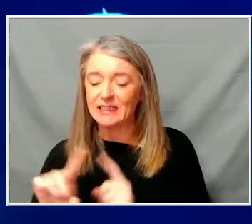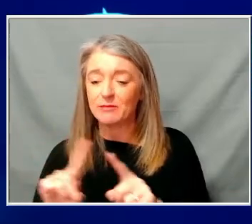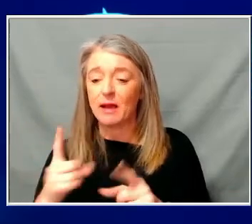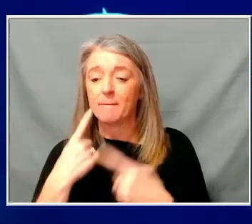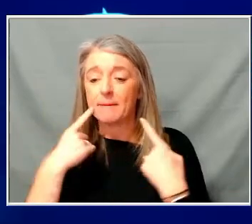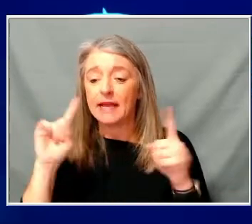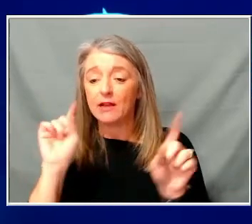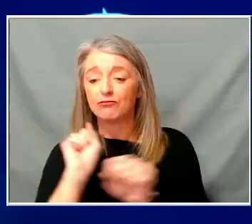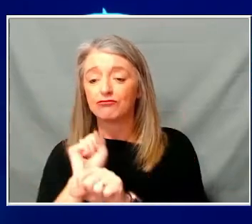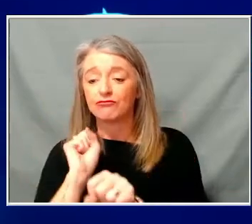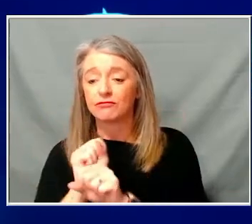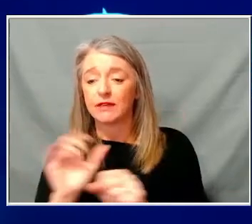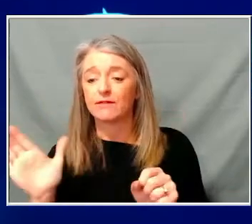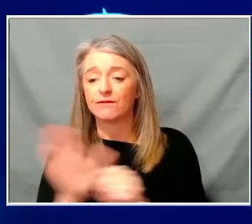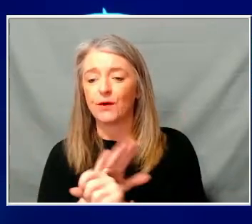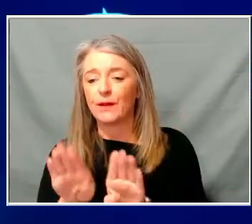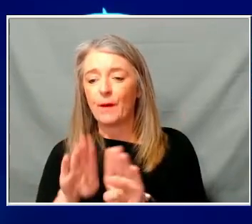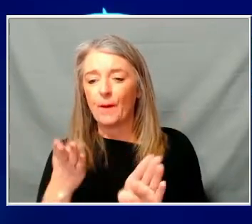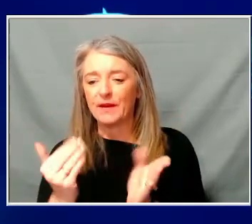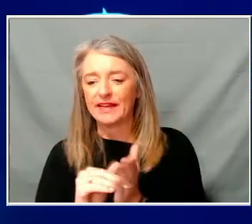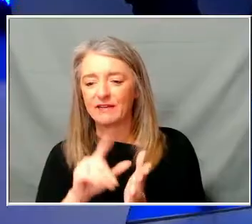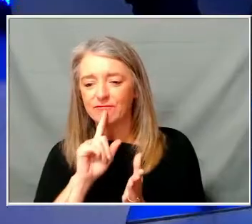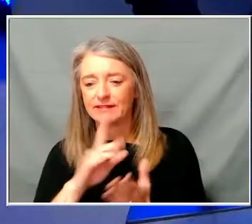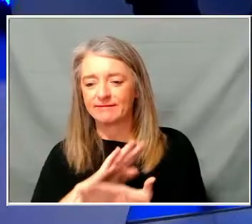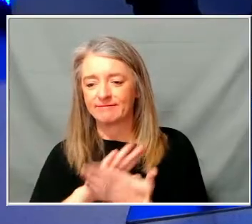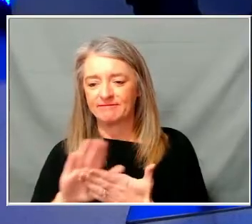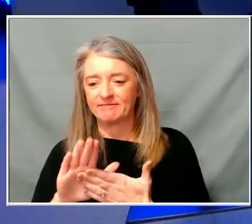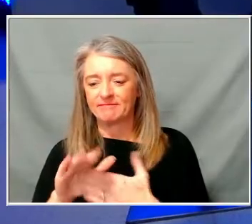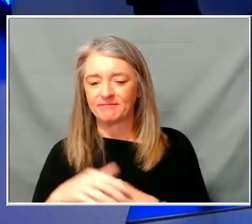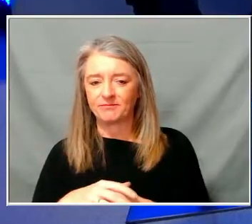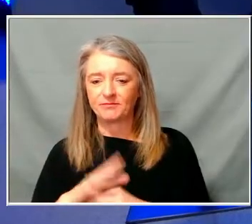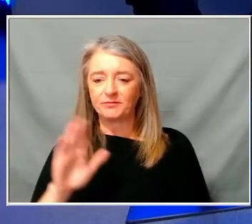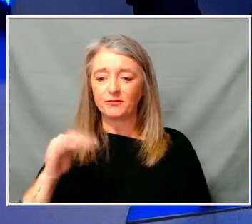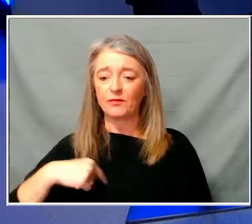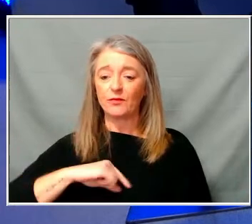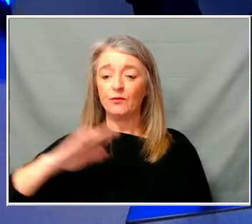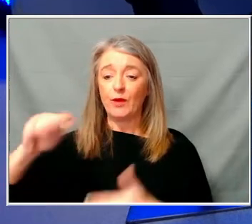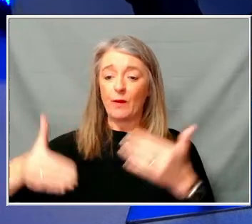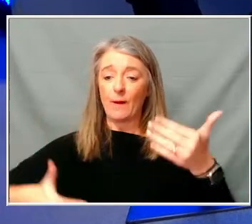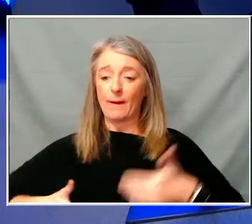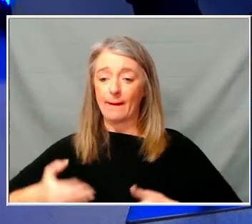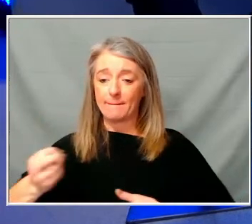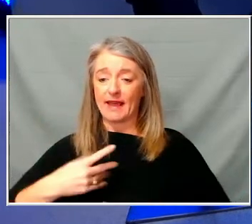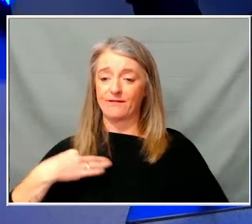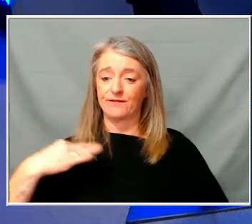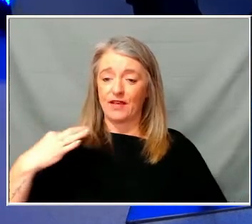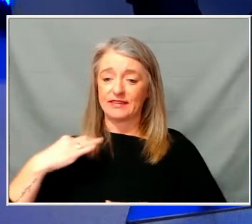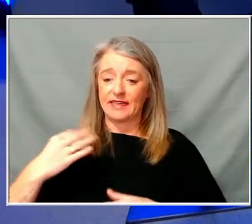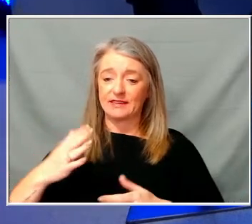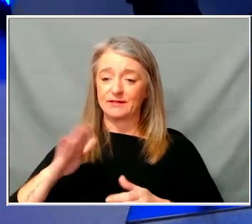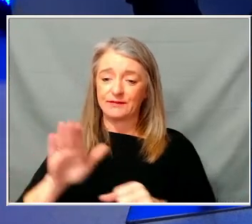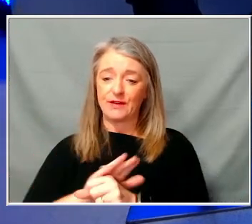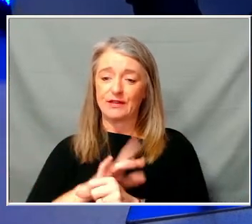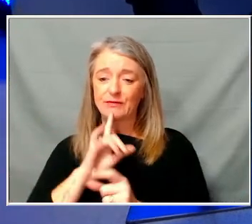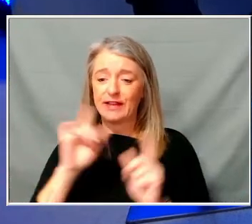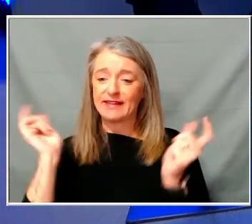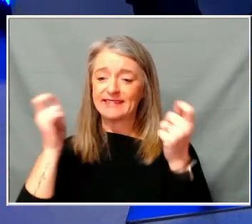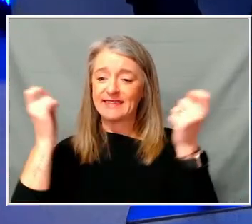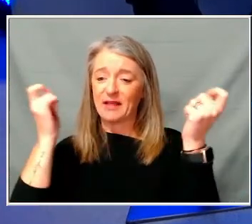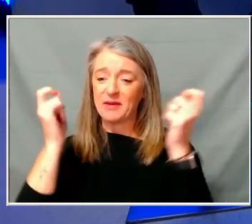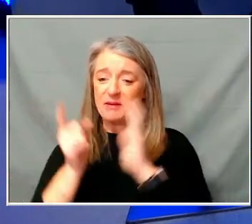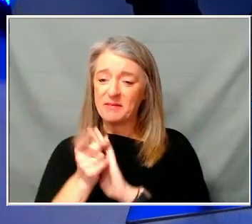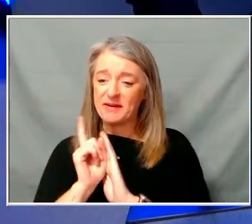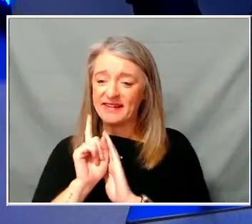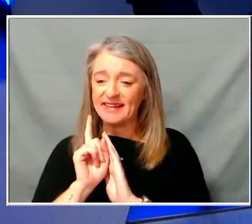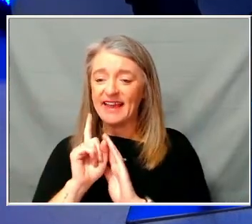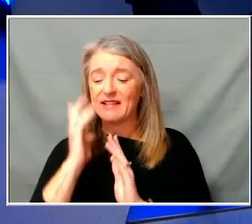we're fully open again. So that's been very. And when we welcomed back our volunteers fully, that was like a celebratory moment to have their faces and